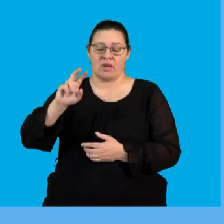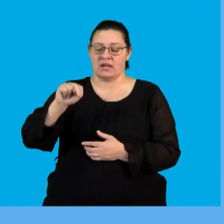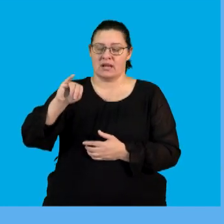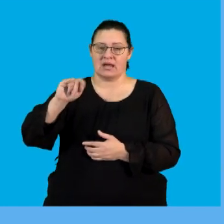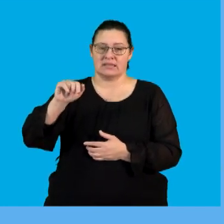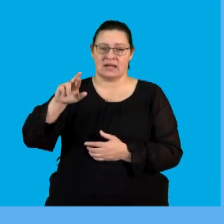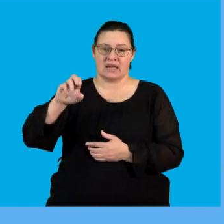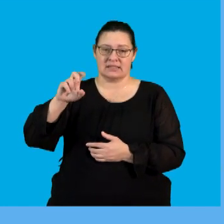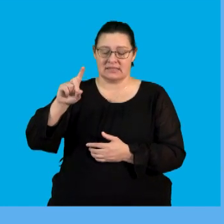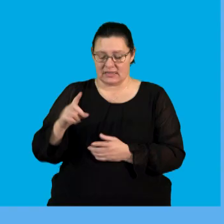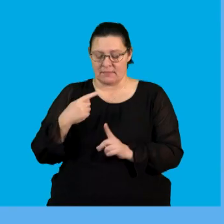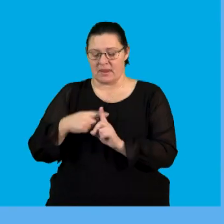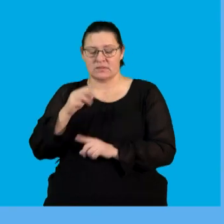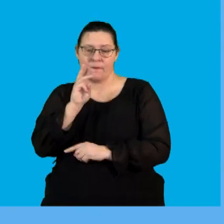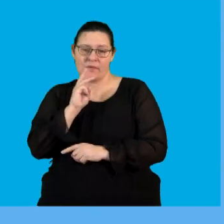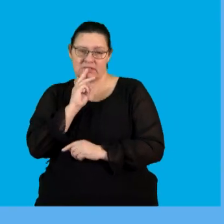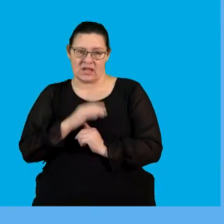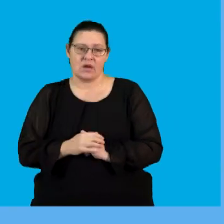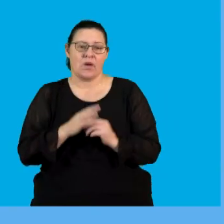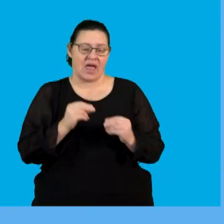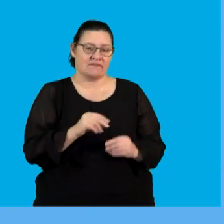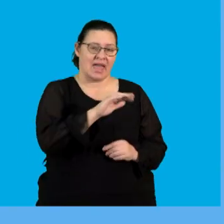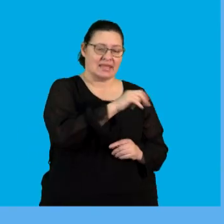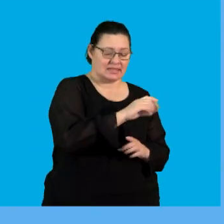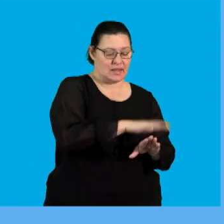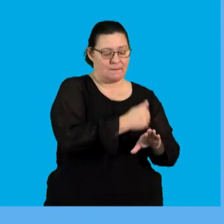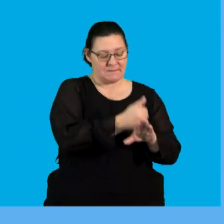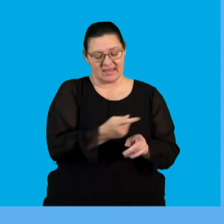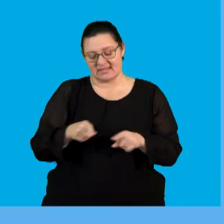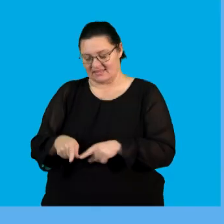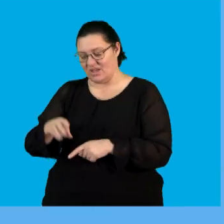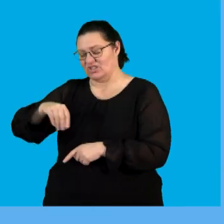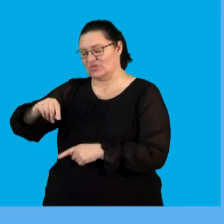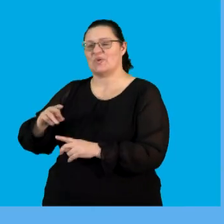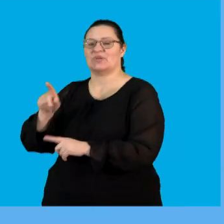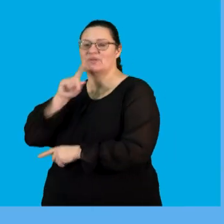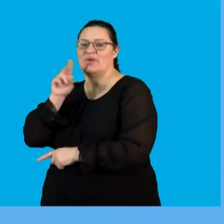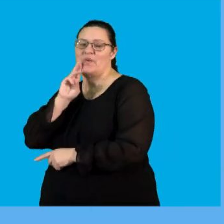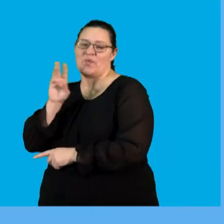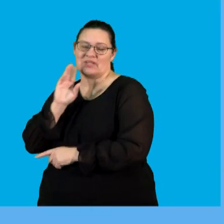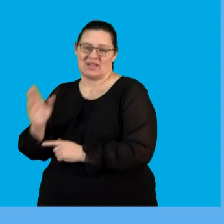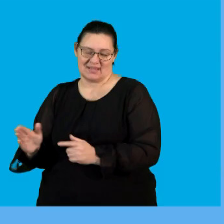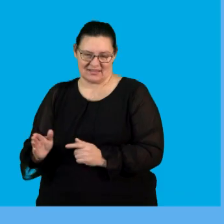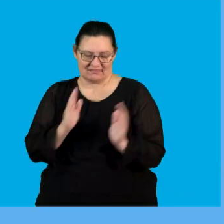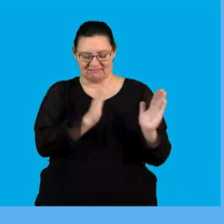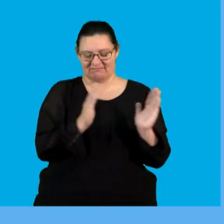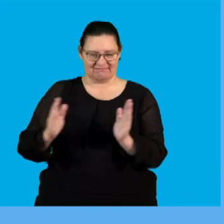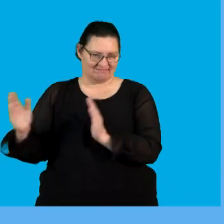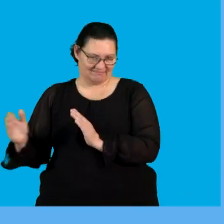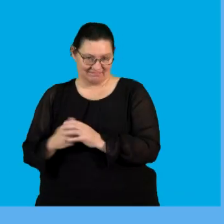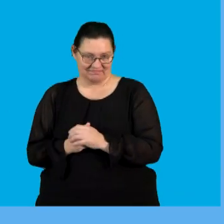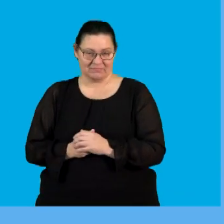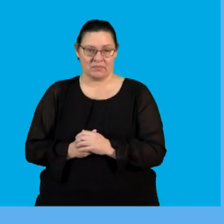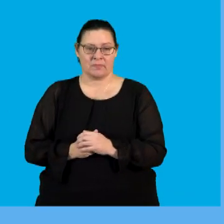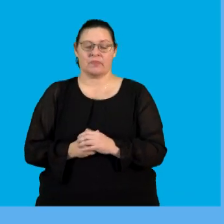have water. So our acid, our base, our salt, and water. As we have said, acid plus base gives